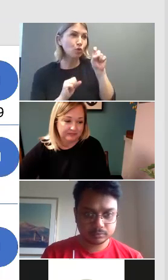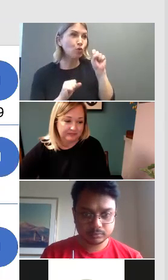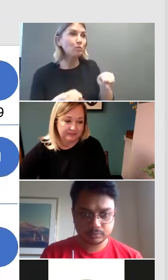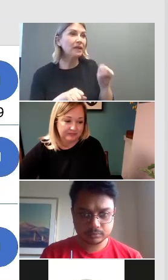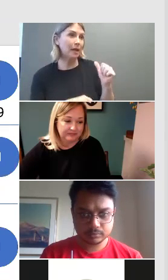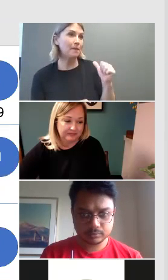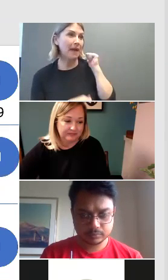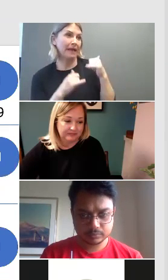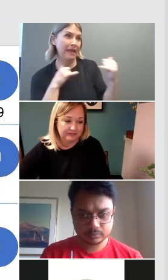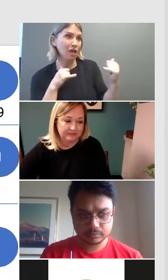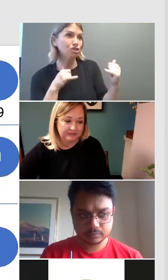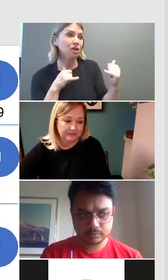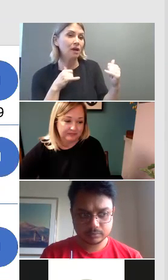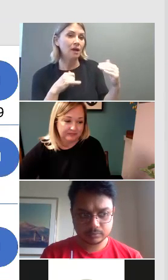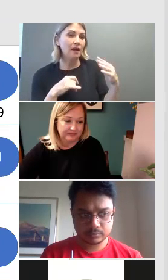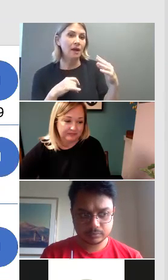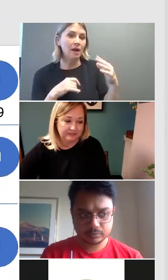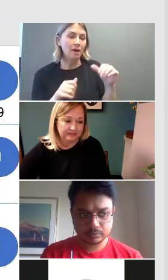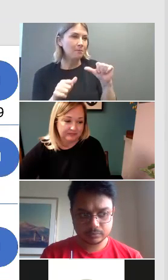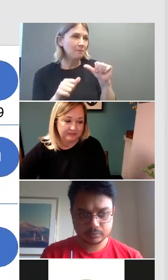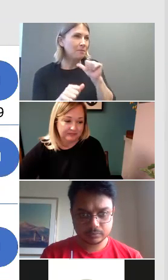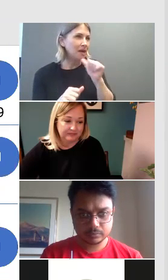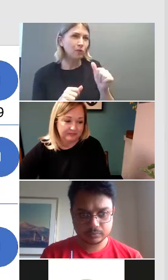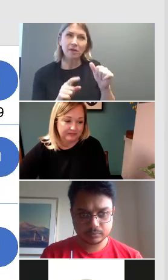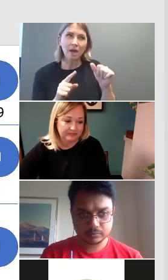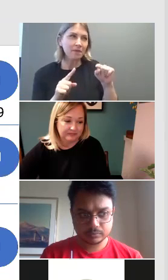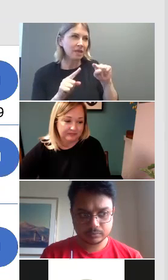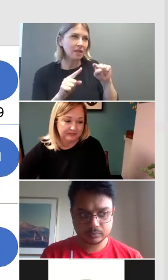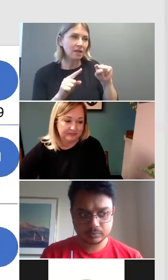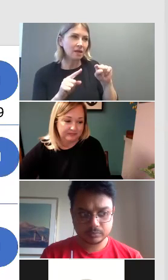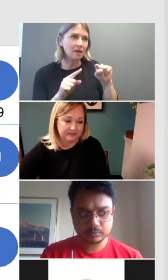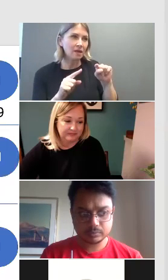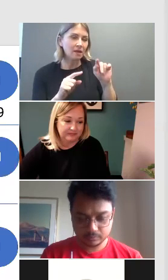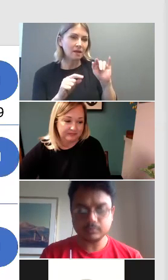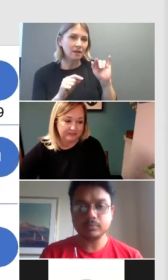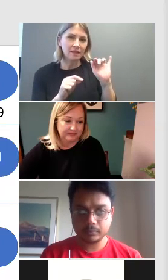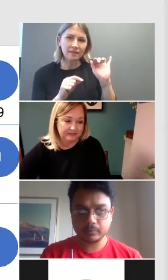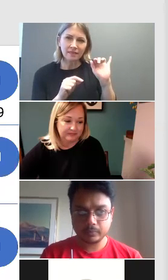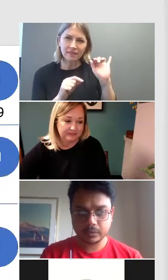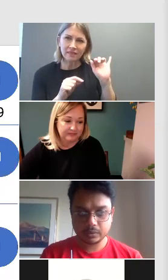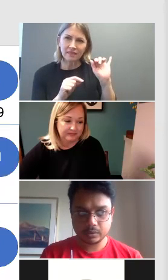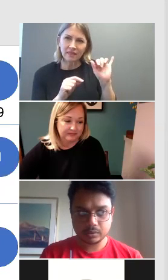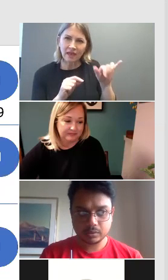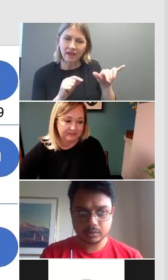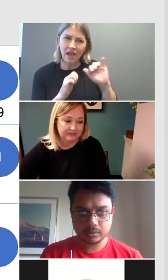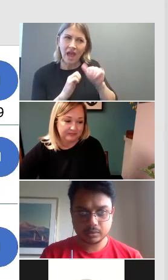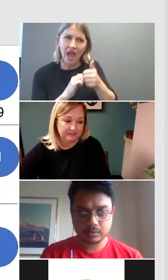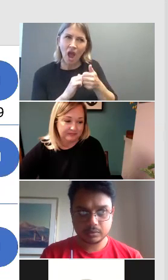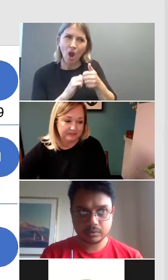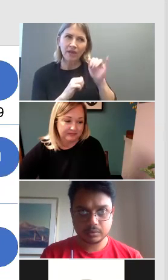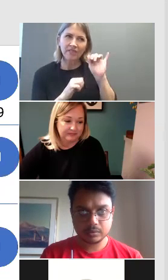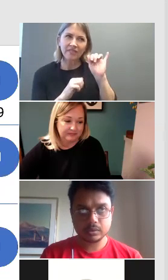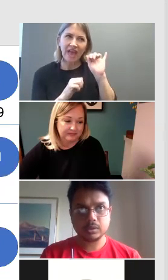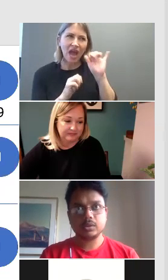Mhm. but it would not be a circular, like a circular graph, right? Mhm. How would the indices work in